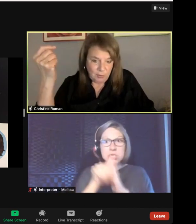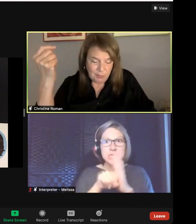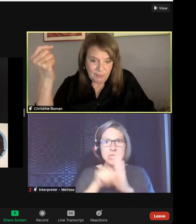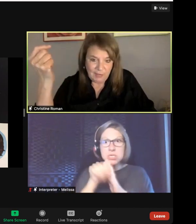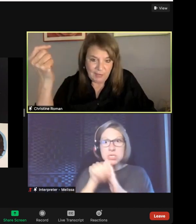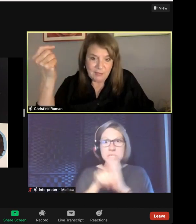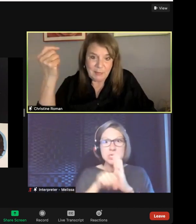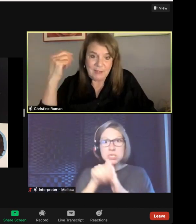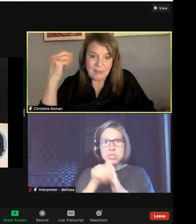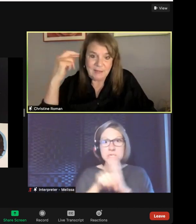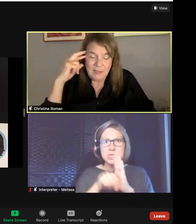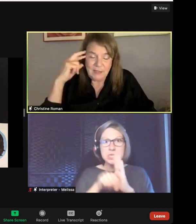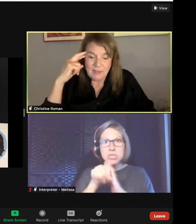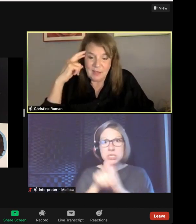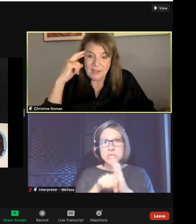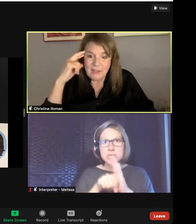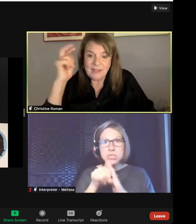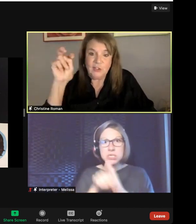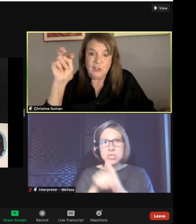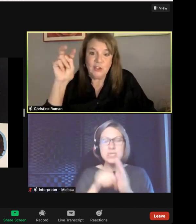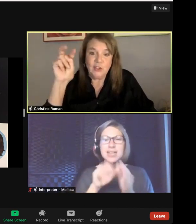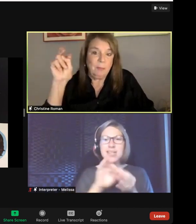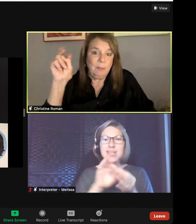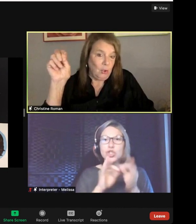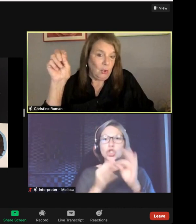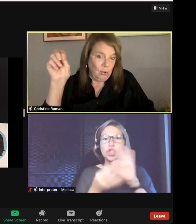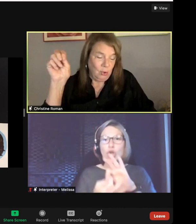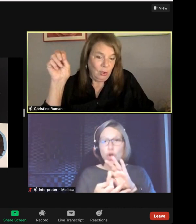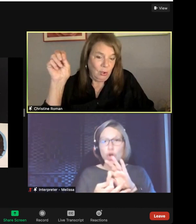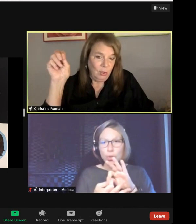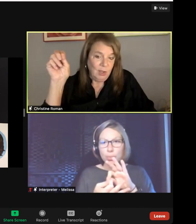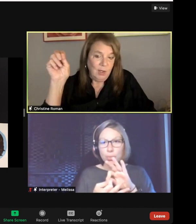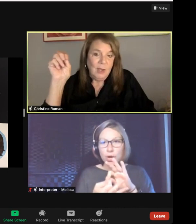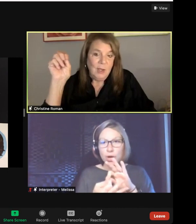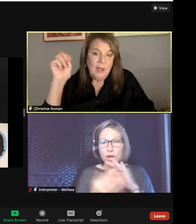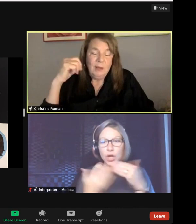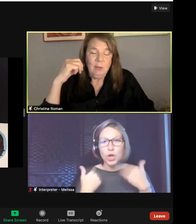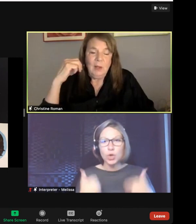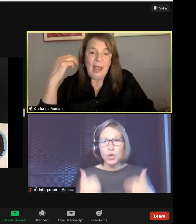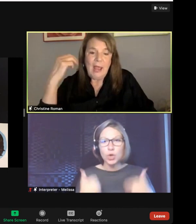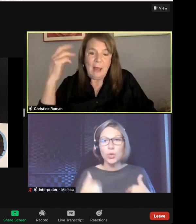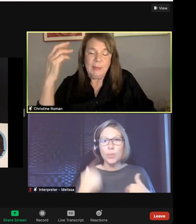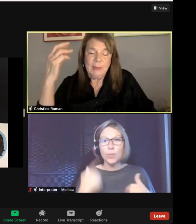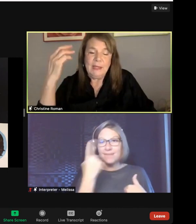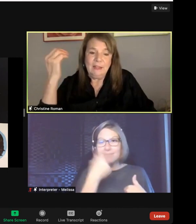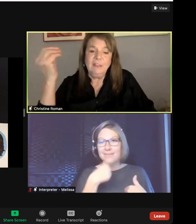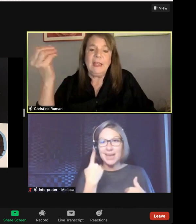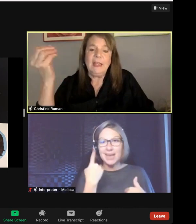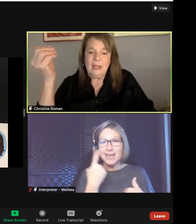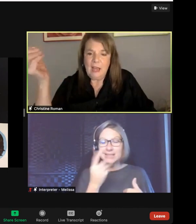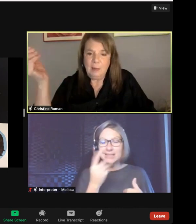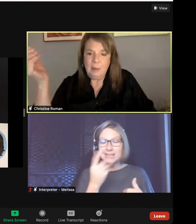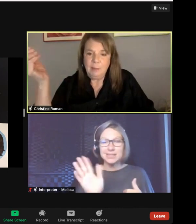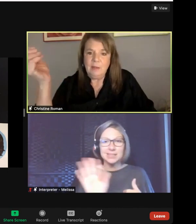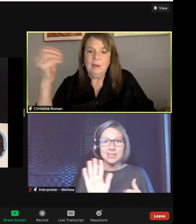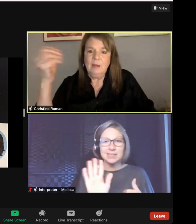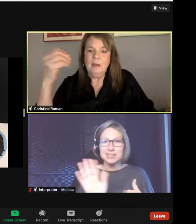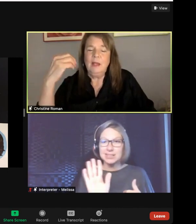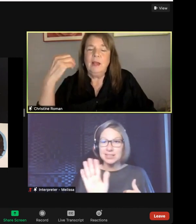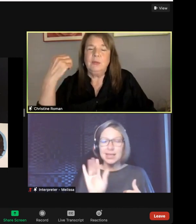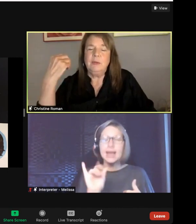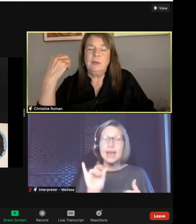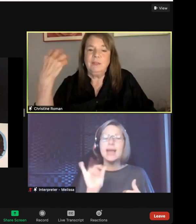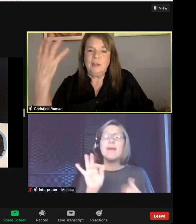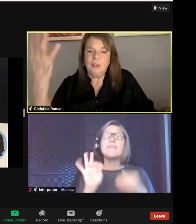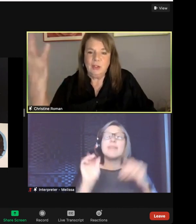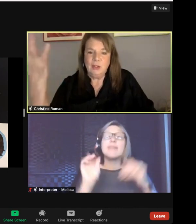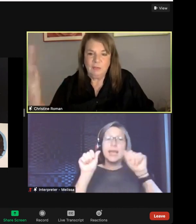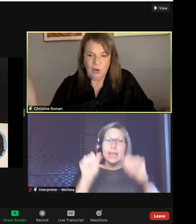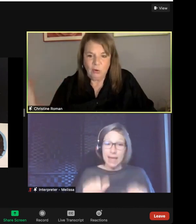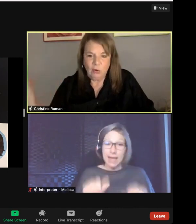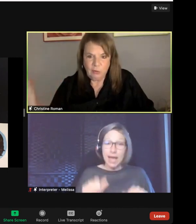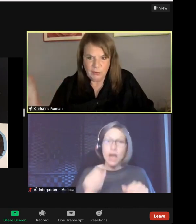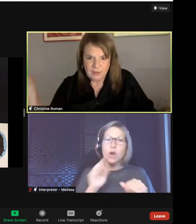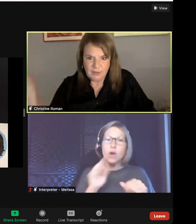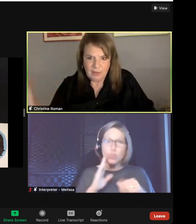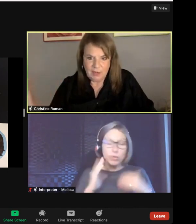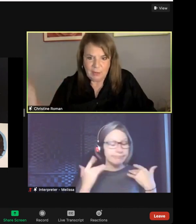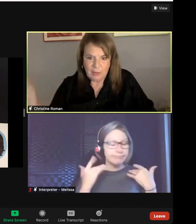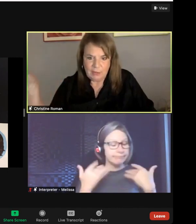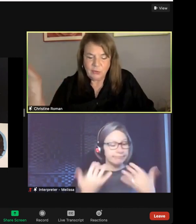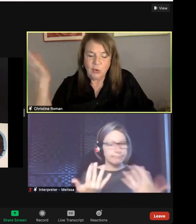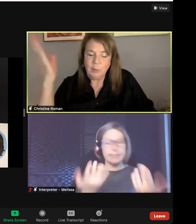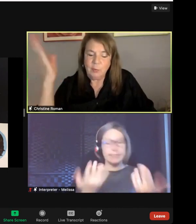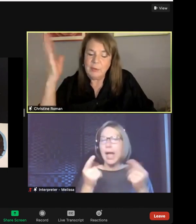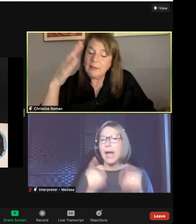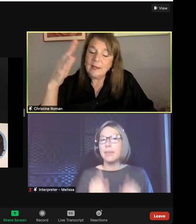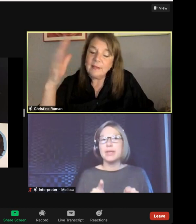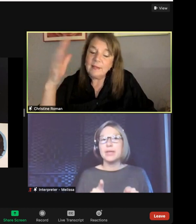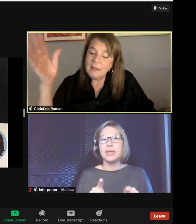interpret a human face, because it is not teachable. It will happen, if it can happen, as a reflection of the overall